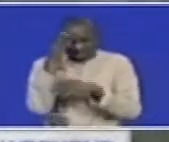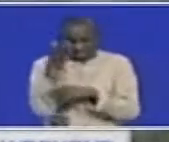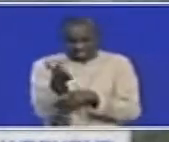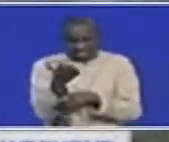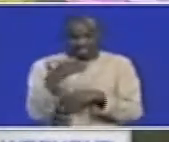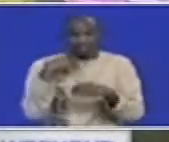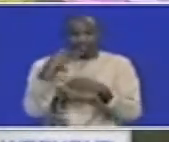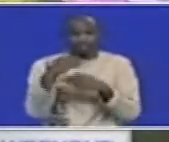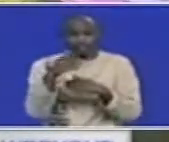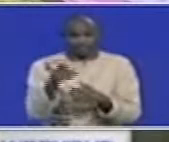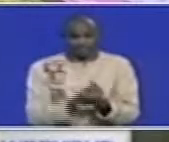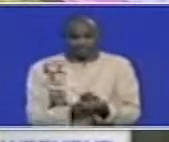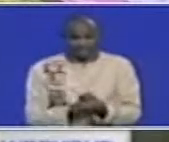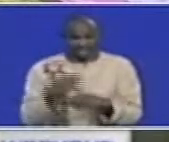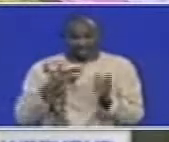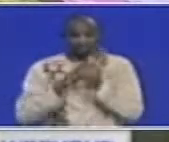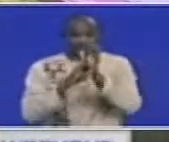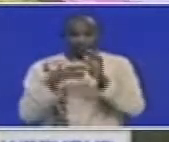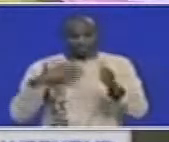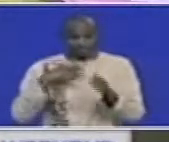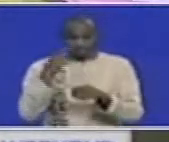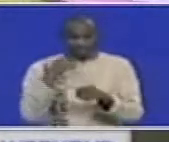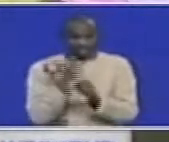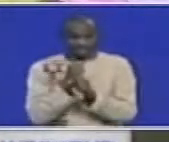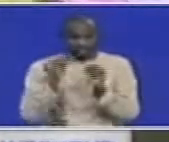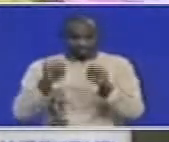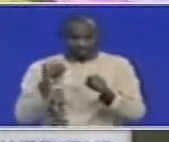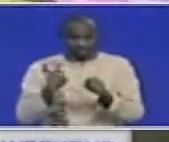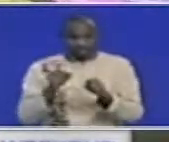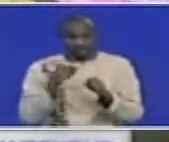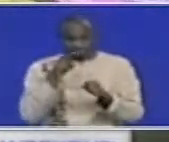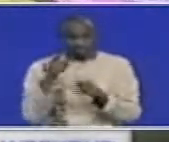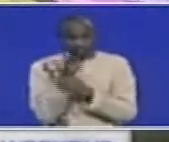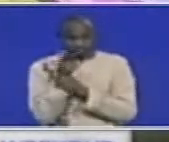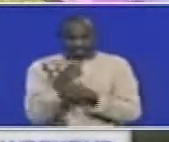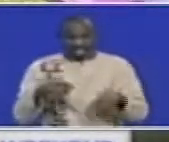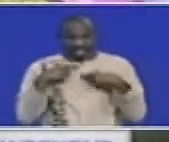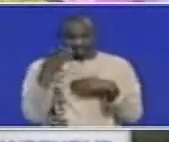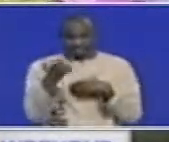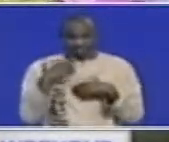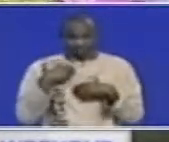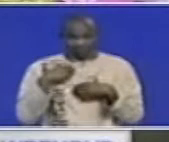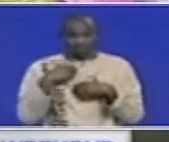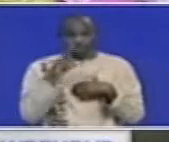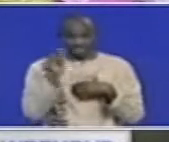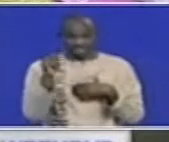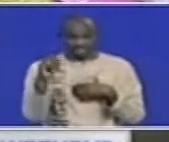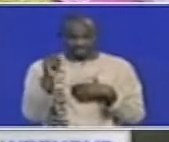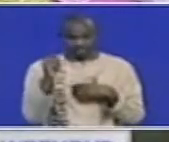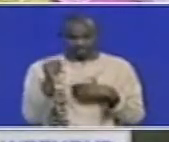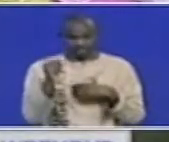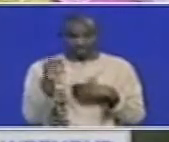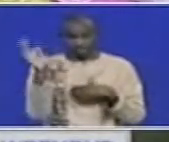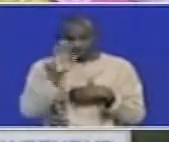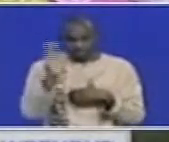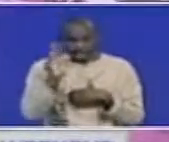country. Well, on behalf of all those who made it possible to air this live proceedings from Uasin Gishu County, it's